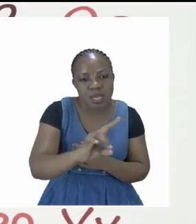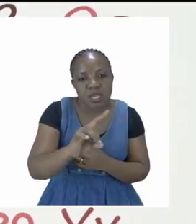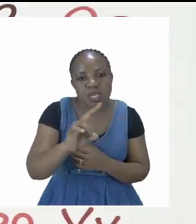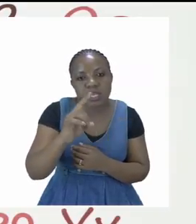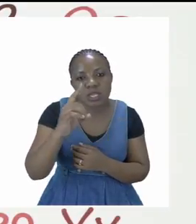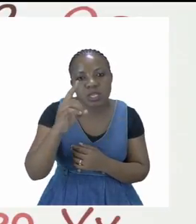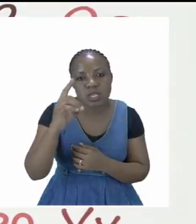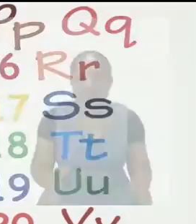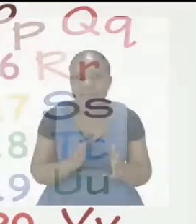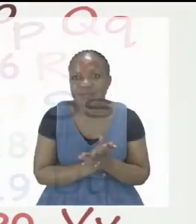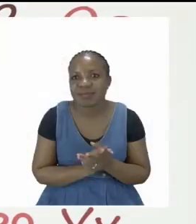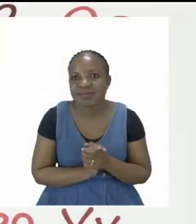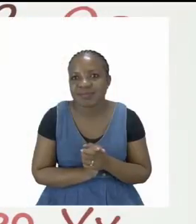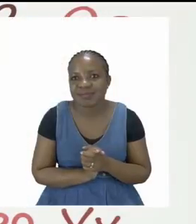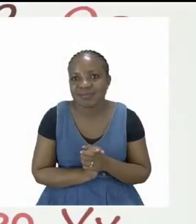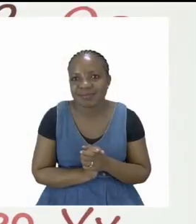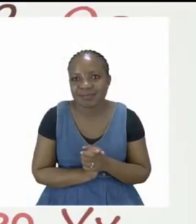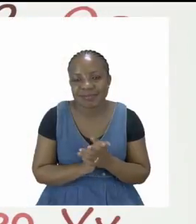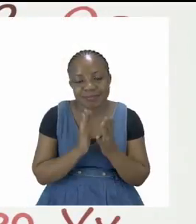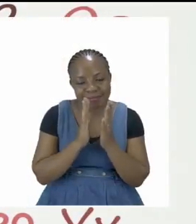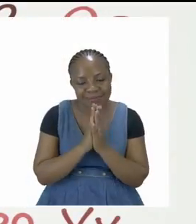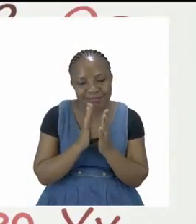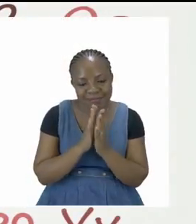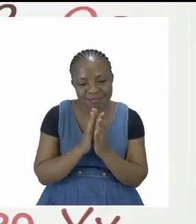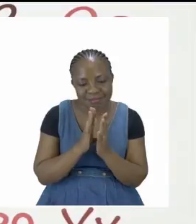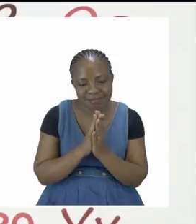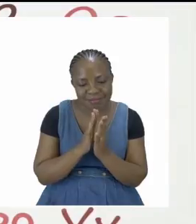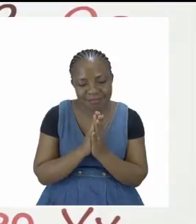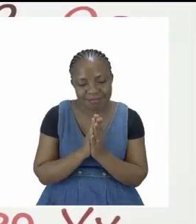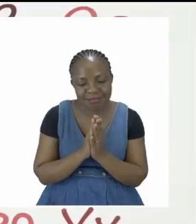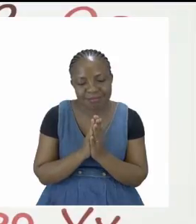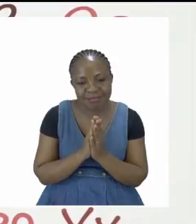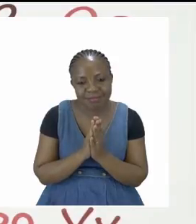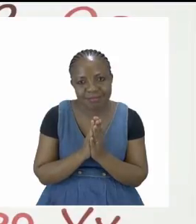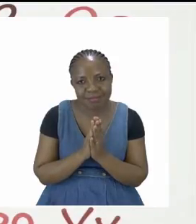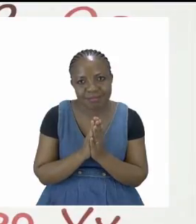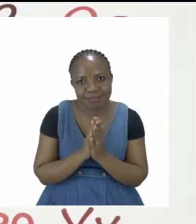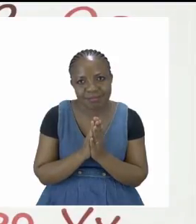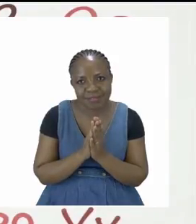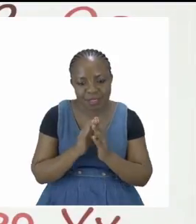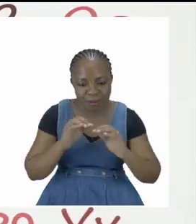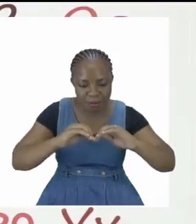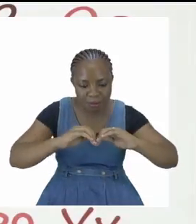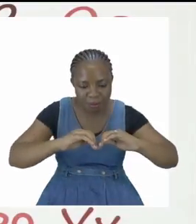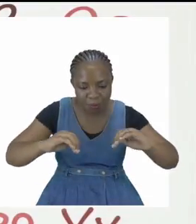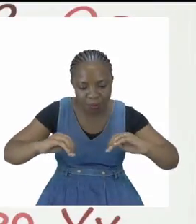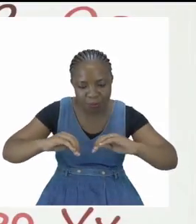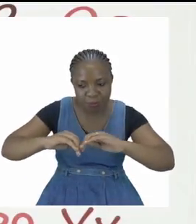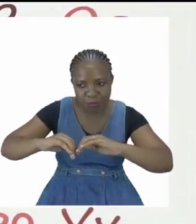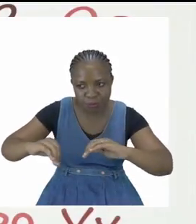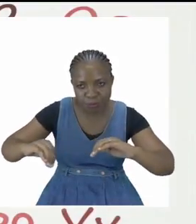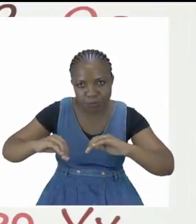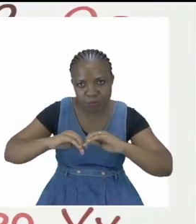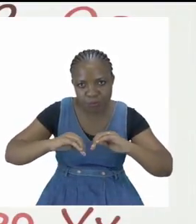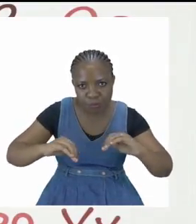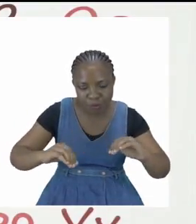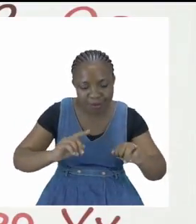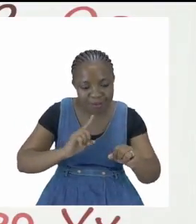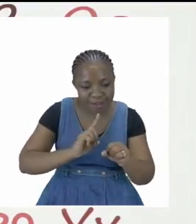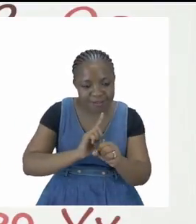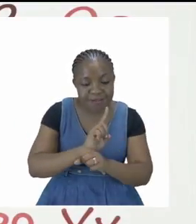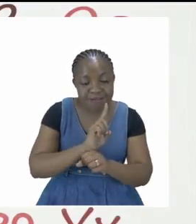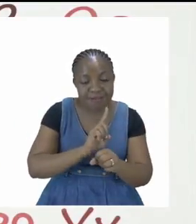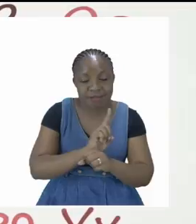85. Make sure, grade 3s, that when you are decomposing, you are putting the tens